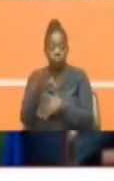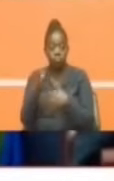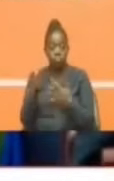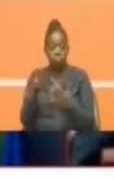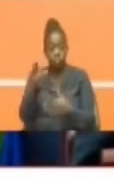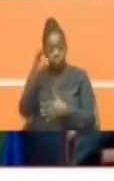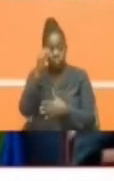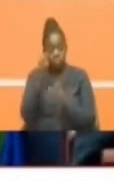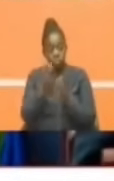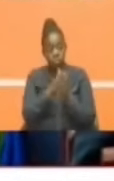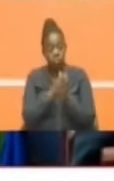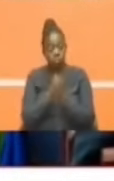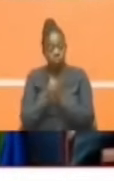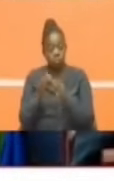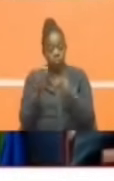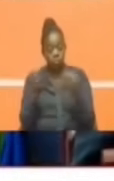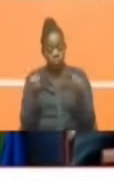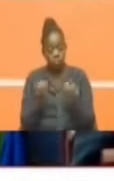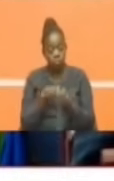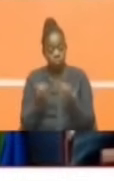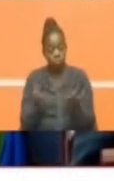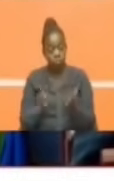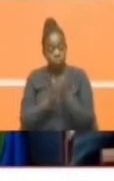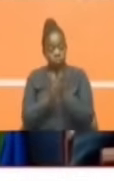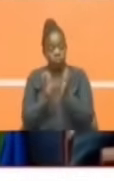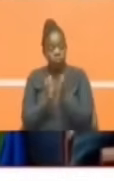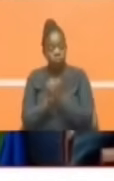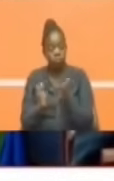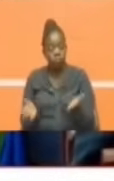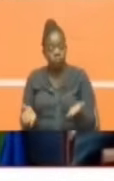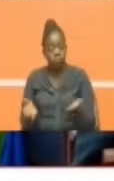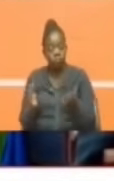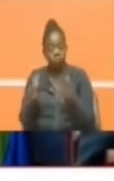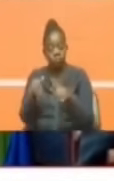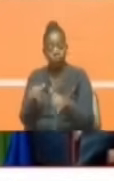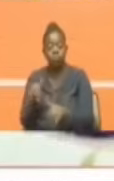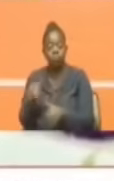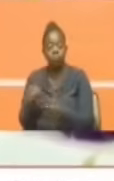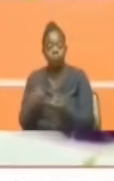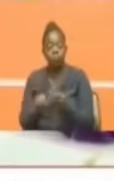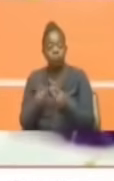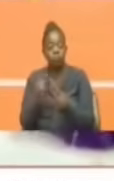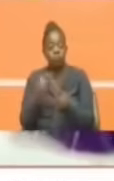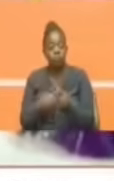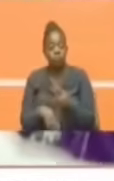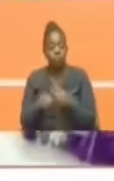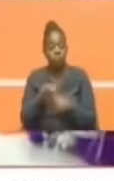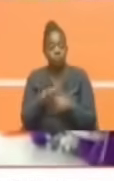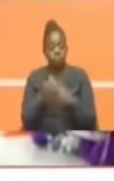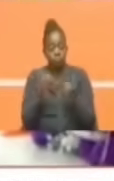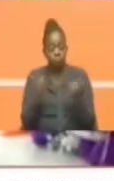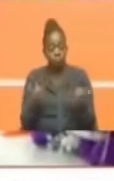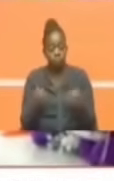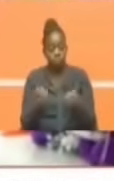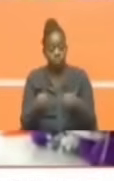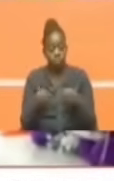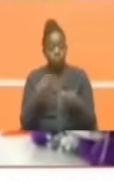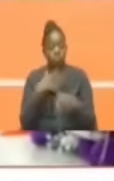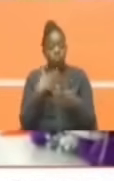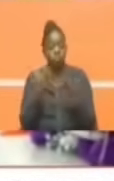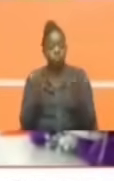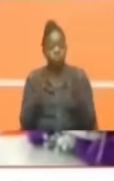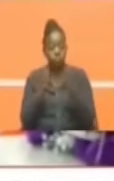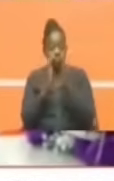ku misomo asimi famire amugulira ttikiti okujja okuzika mukwano gwe n'ategeeza nti kisita kino y'abaana baamulekedde beetaaga essaala